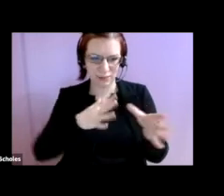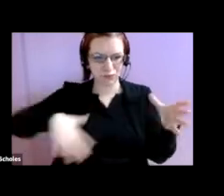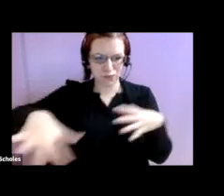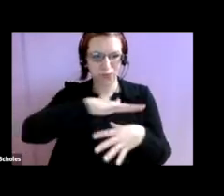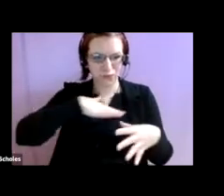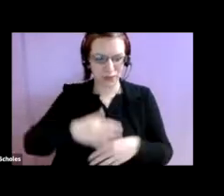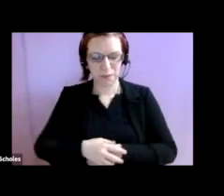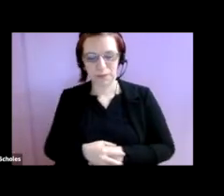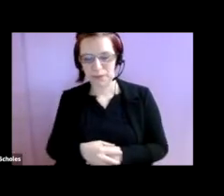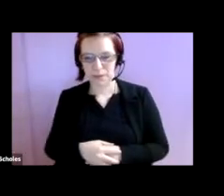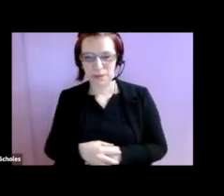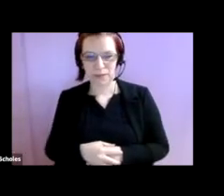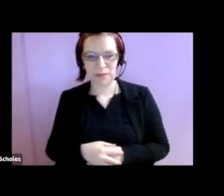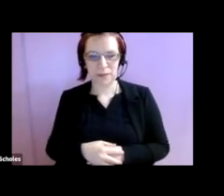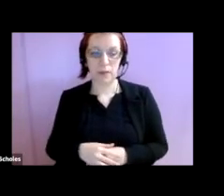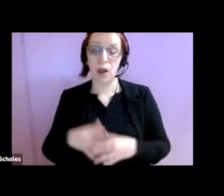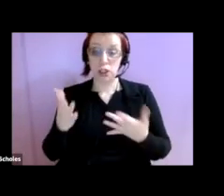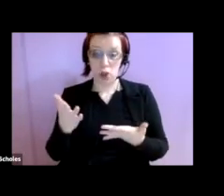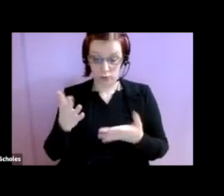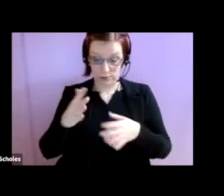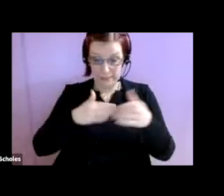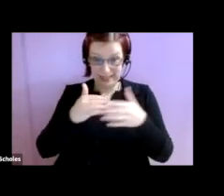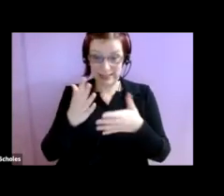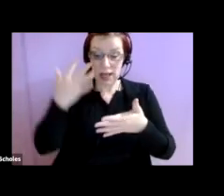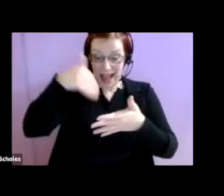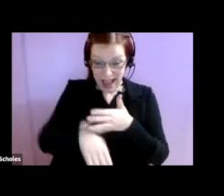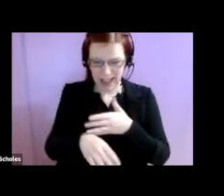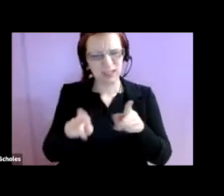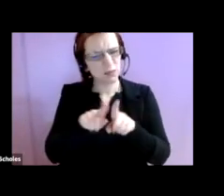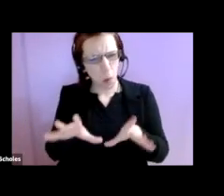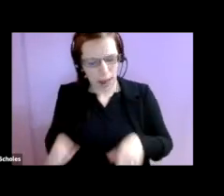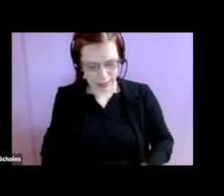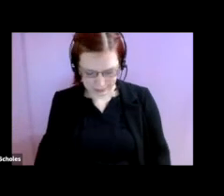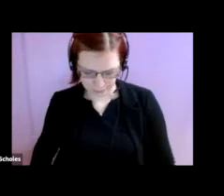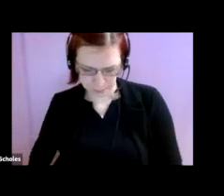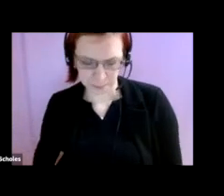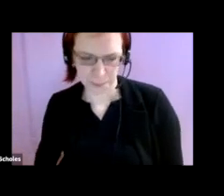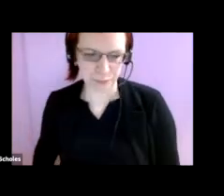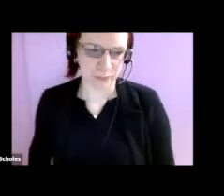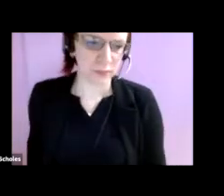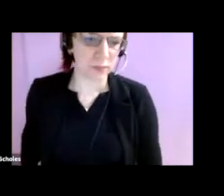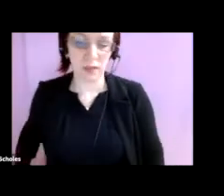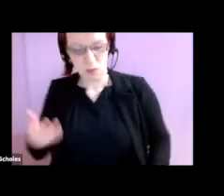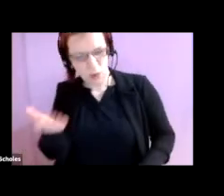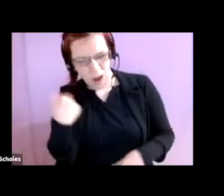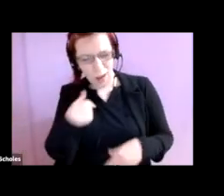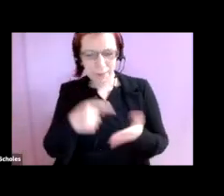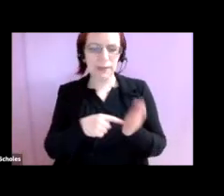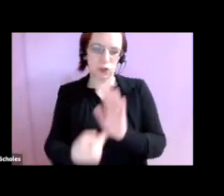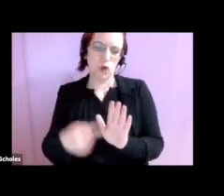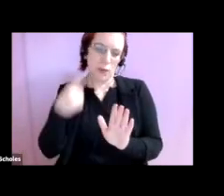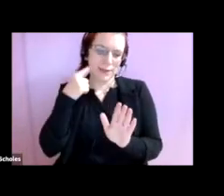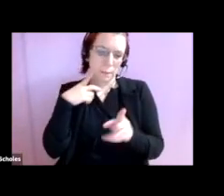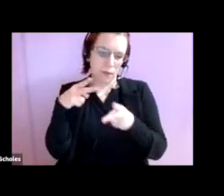So inside these instruments, I showed you the simple version early on. Of course, to